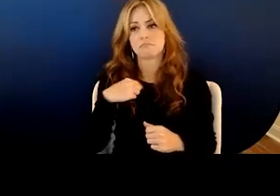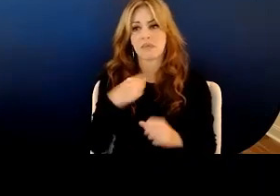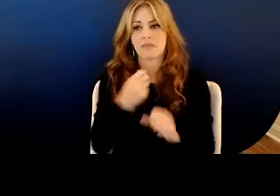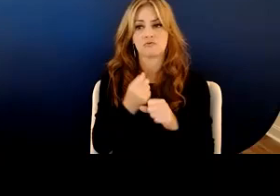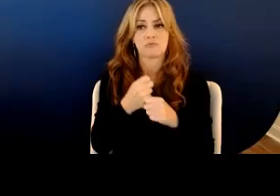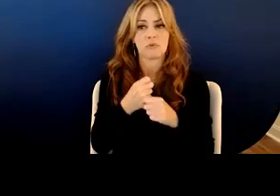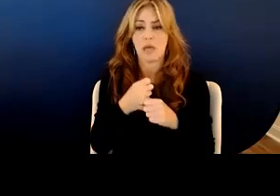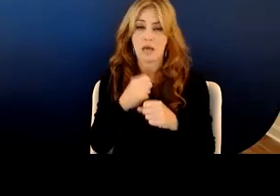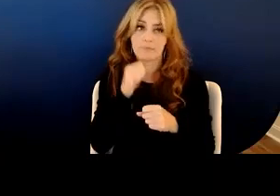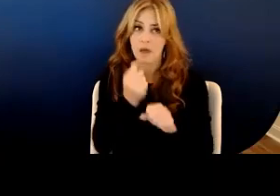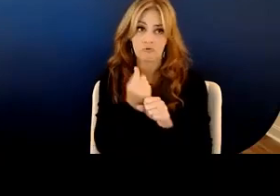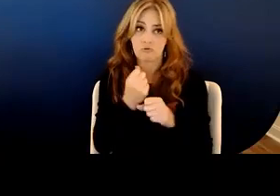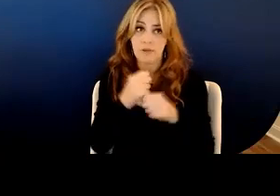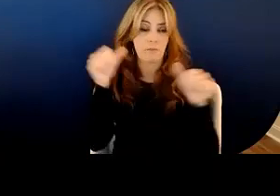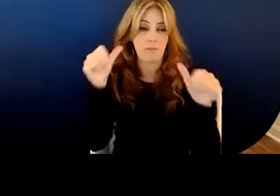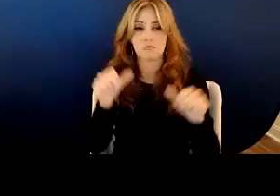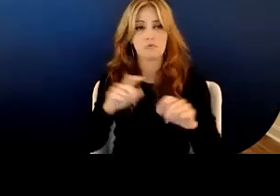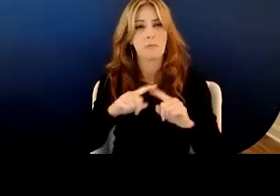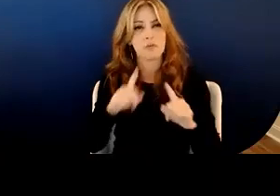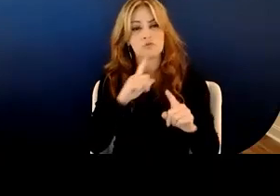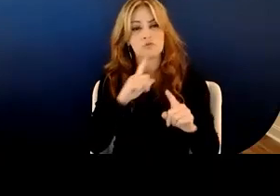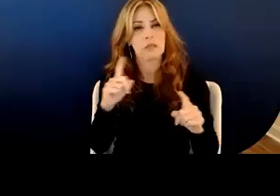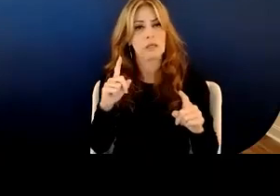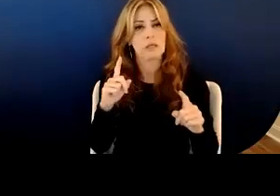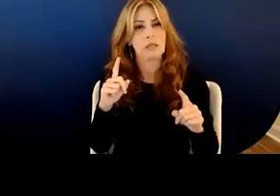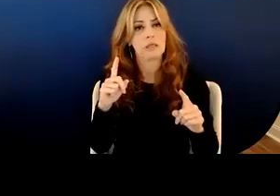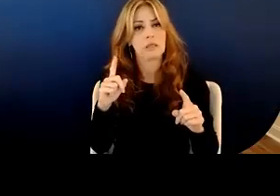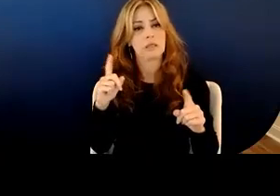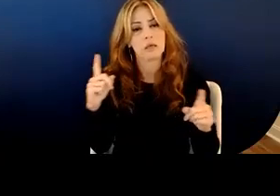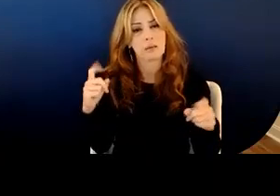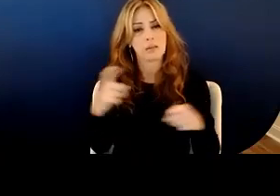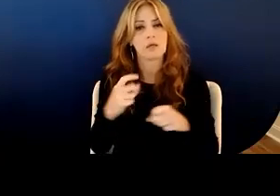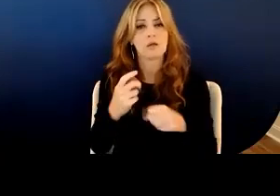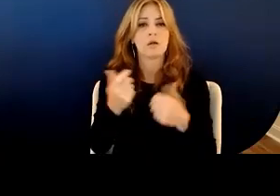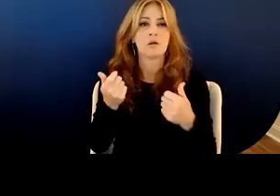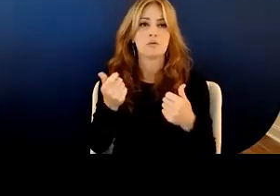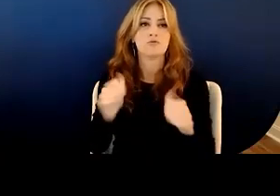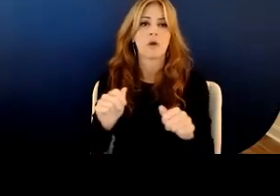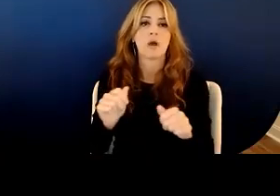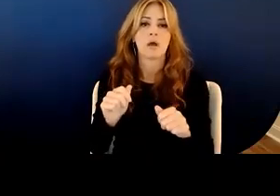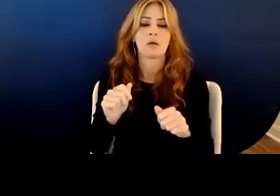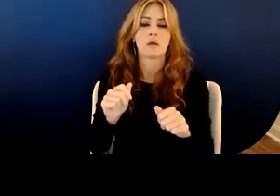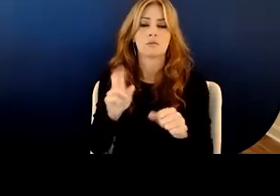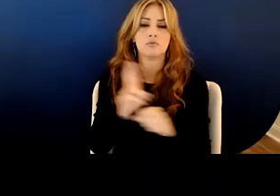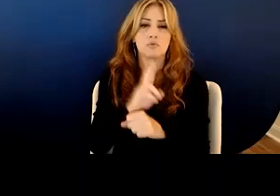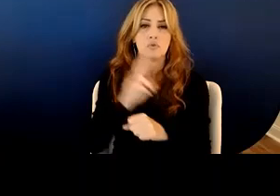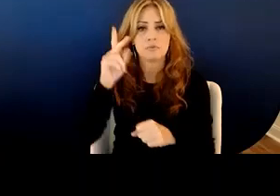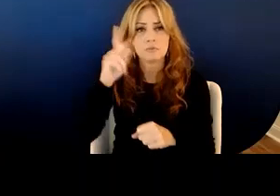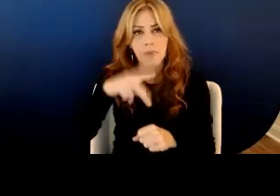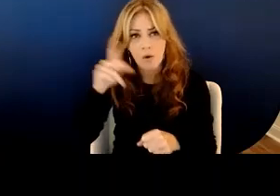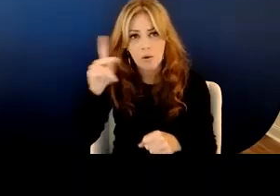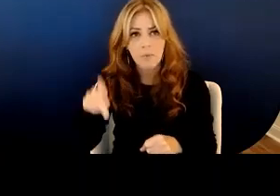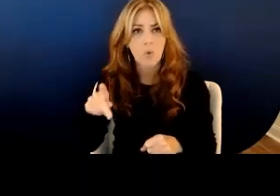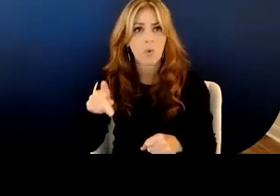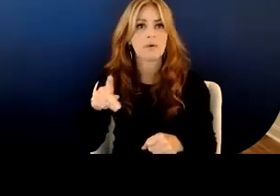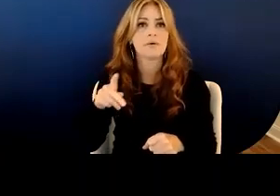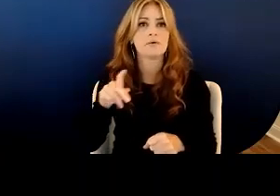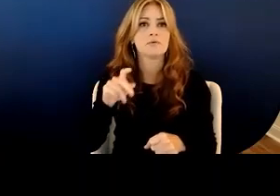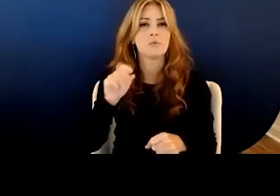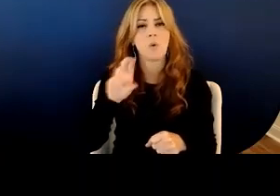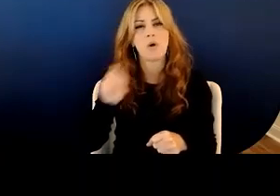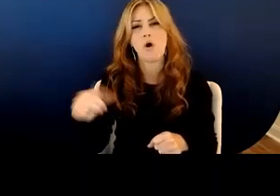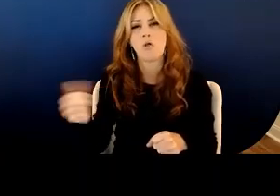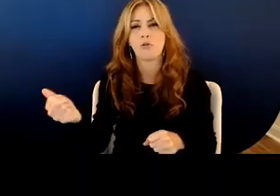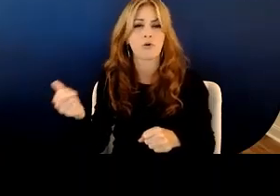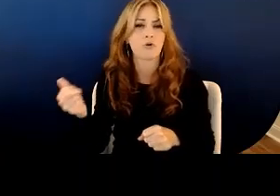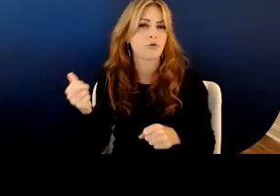but also the greater complexity of trying to use PowerPoint for other modalities. And